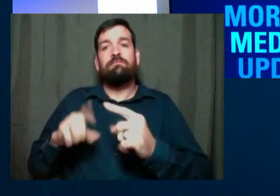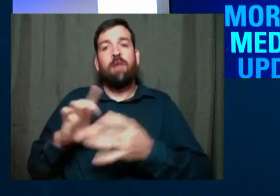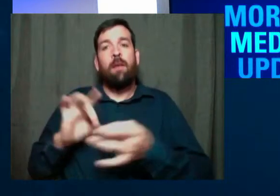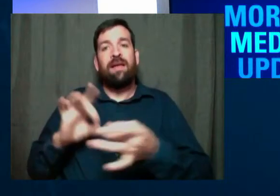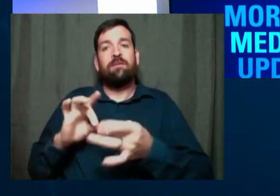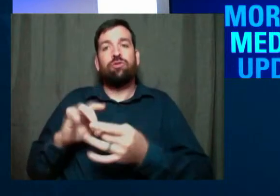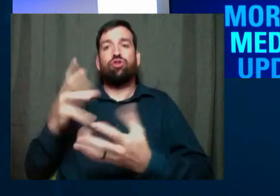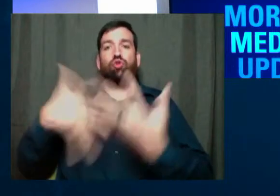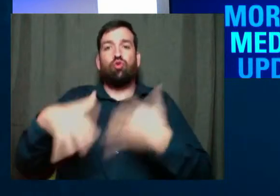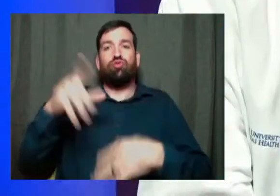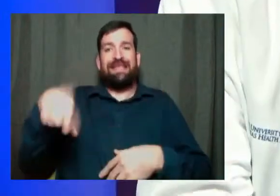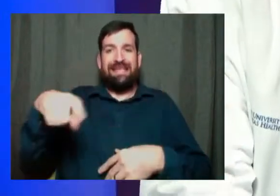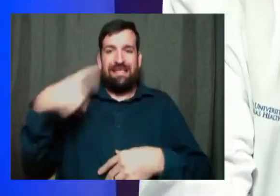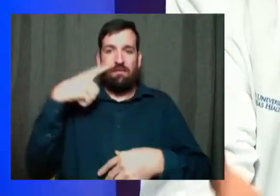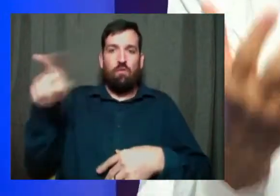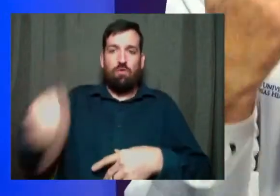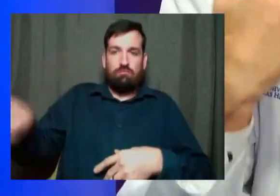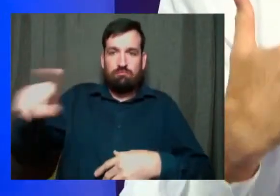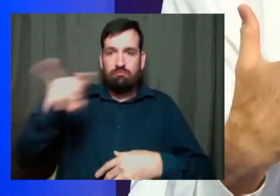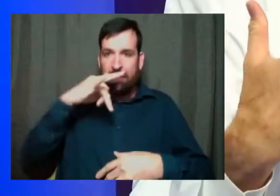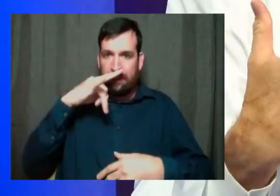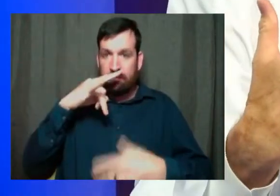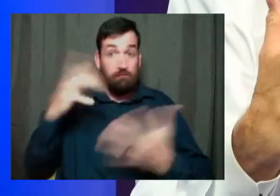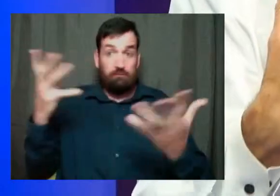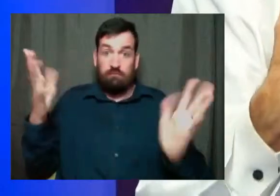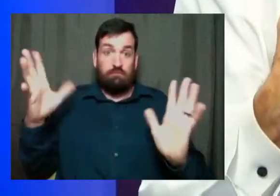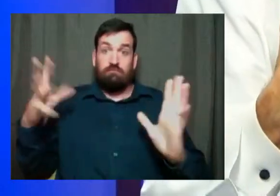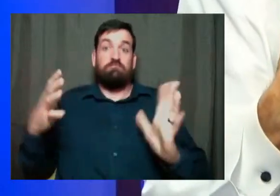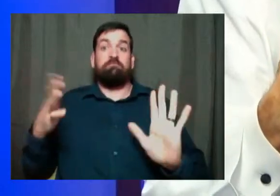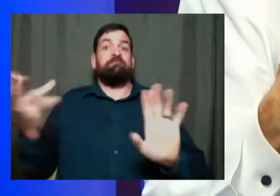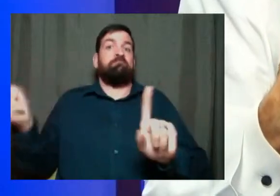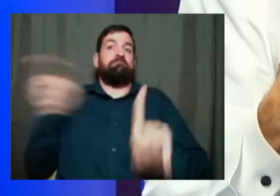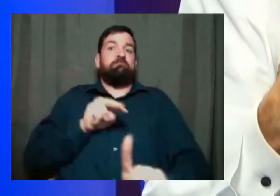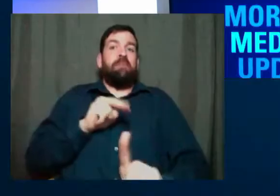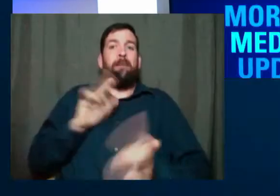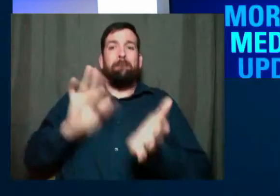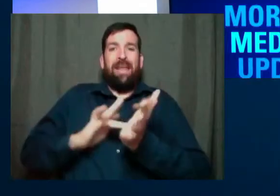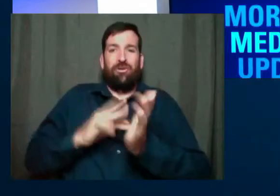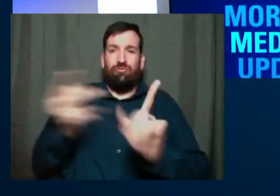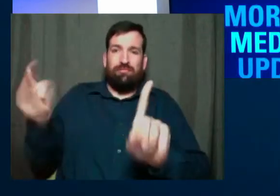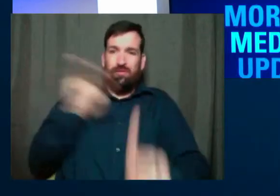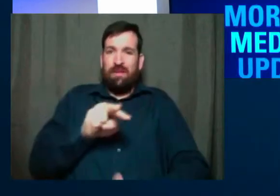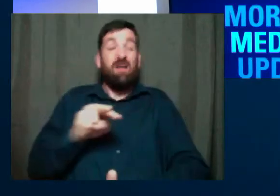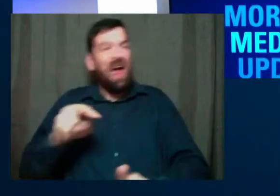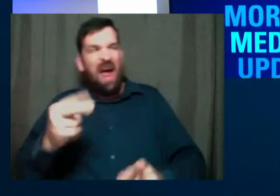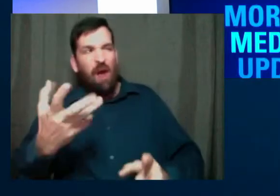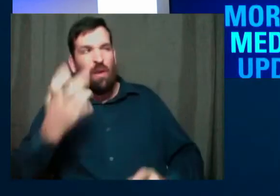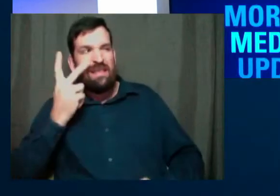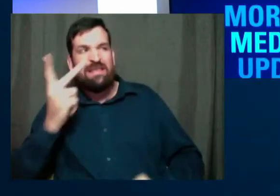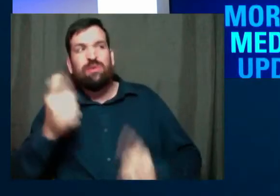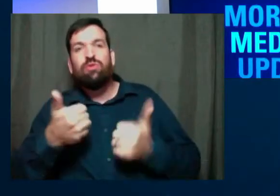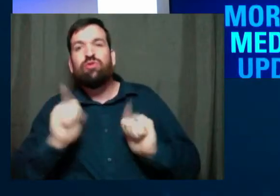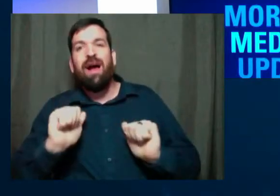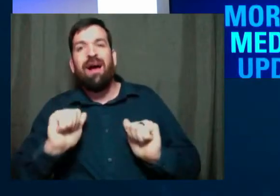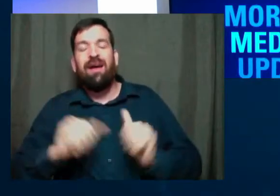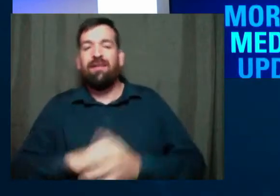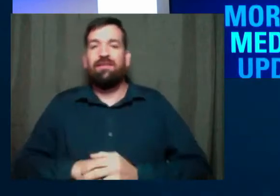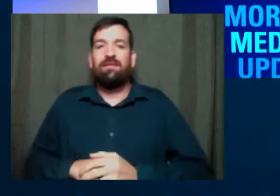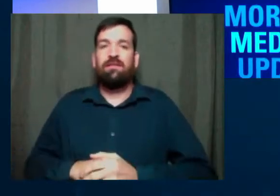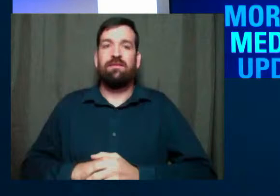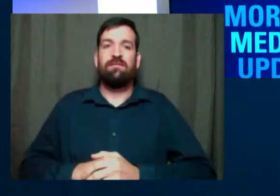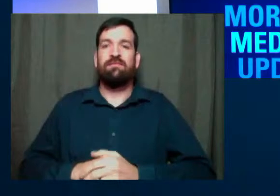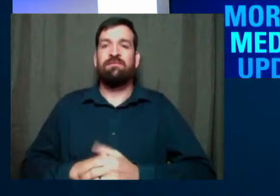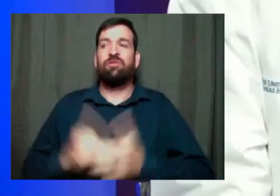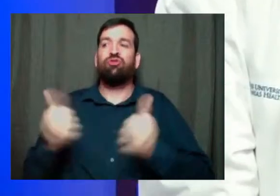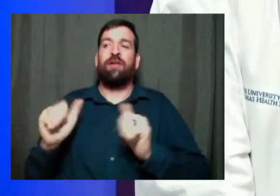school district. That you have to take that. I'm just going to go from the medical side, right? Oh, I'd like to see you try. Yeah, just no, I'd be terrible about it. Try to stay in your lane. Man